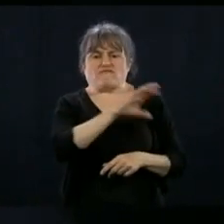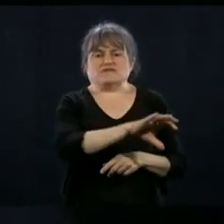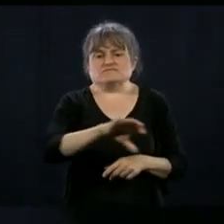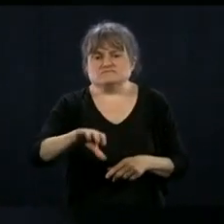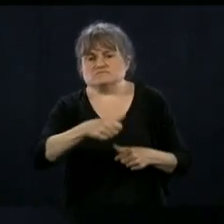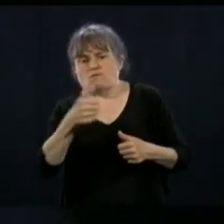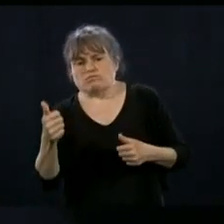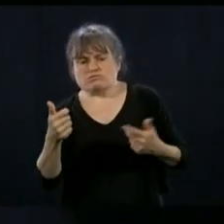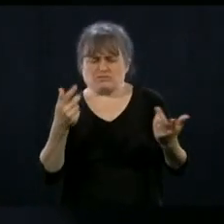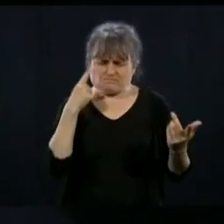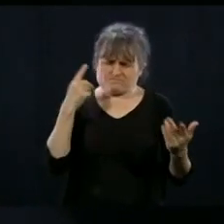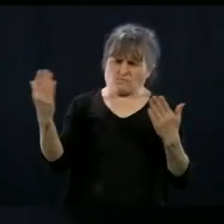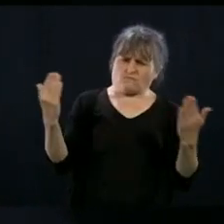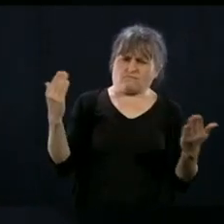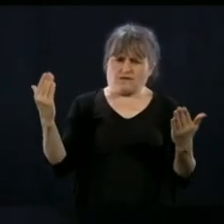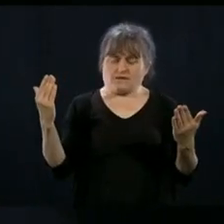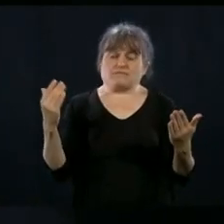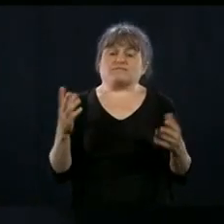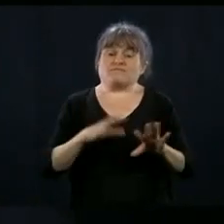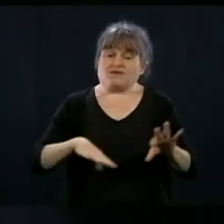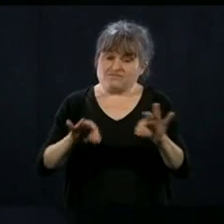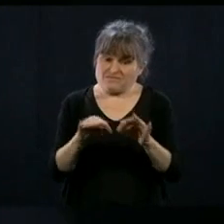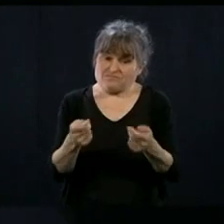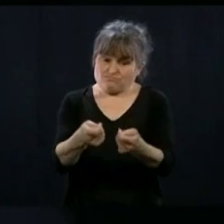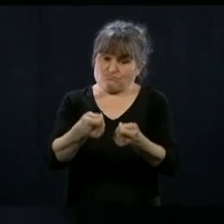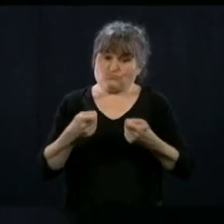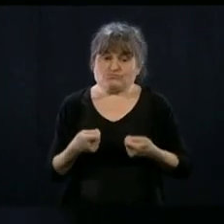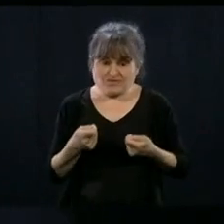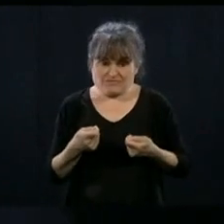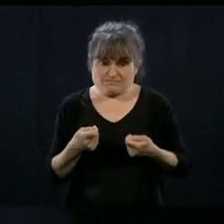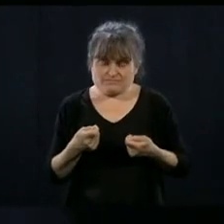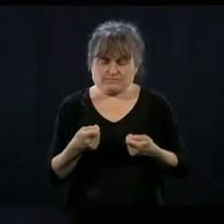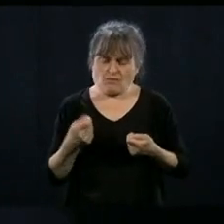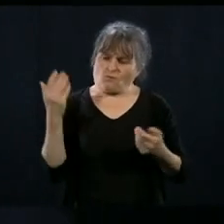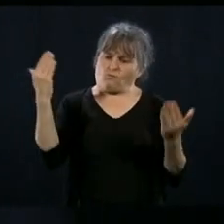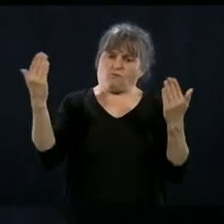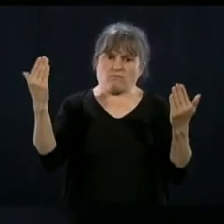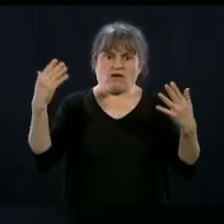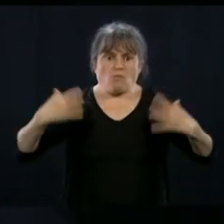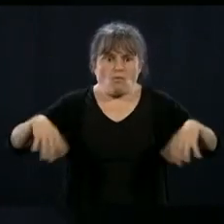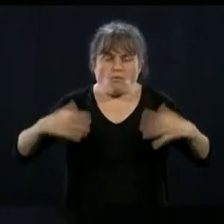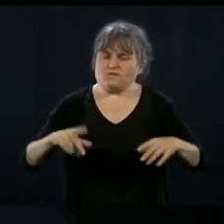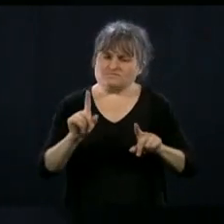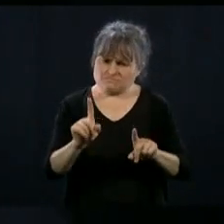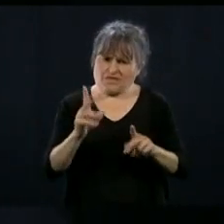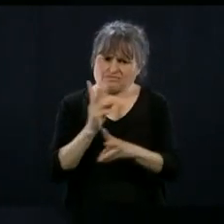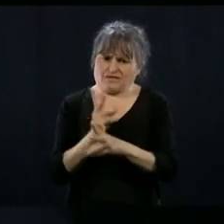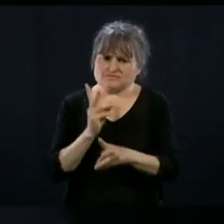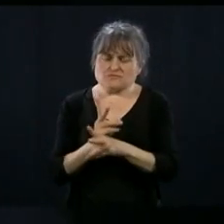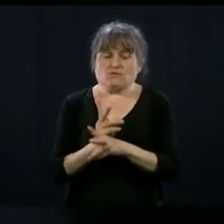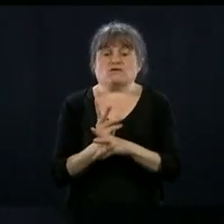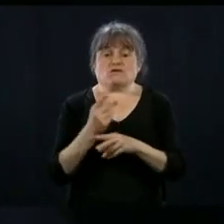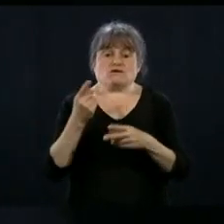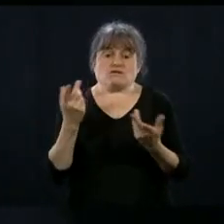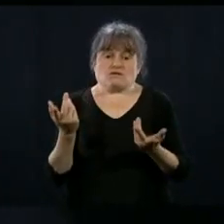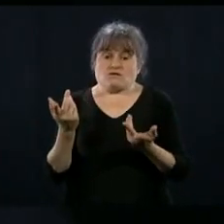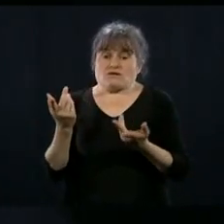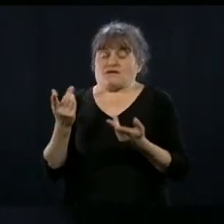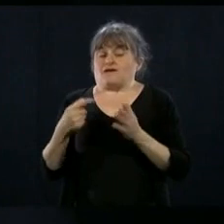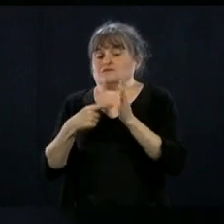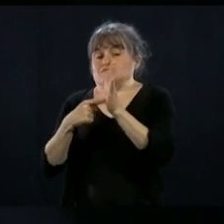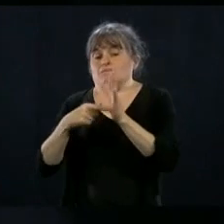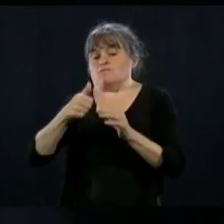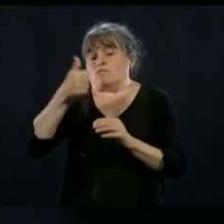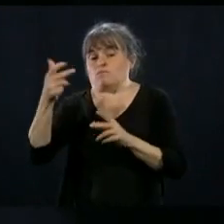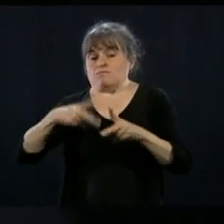be very careful when comparing, because there's a lot of places where deaths are not declared, the deaths